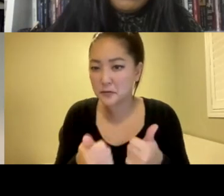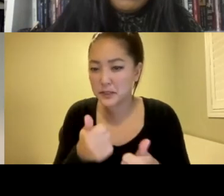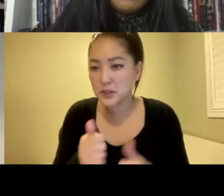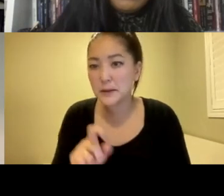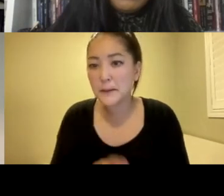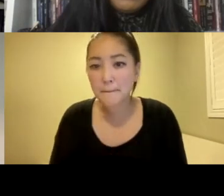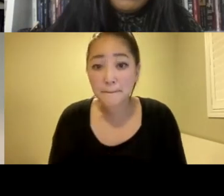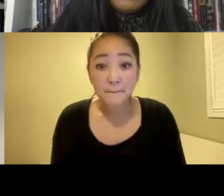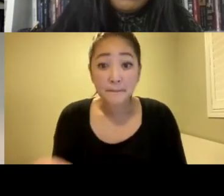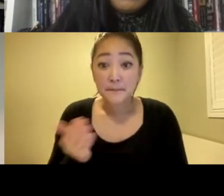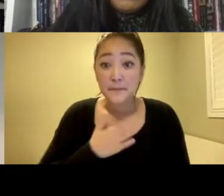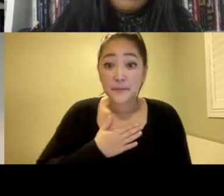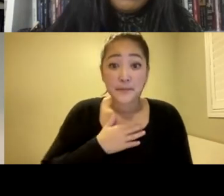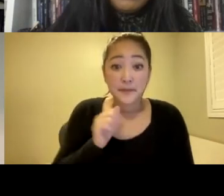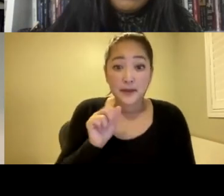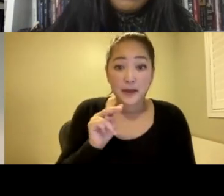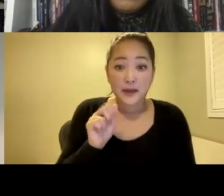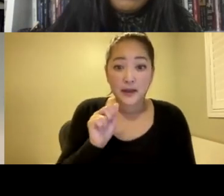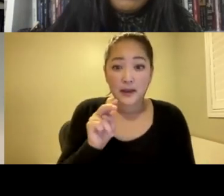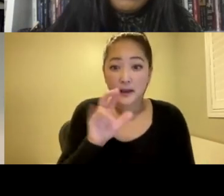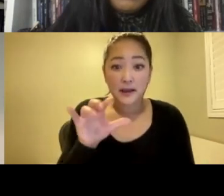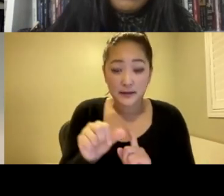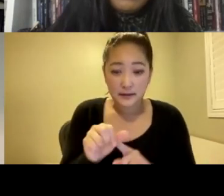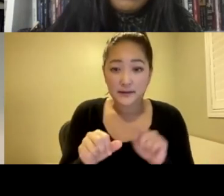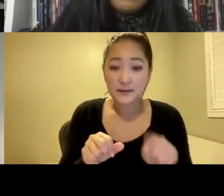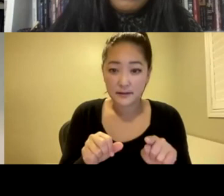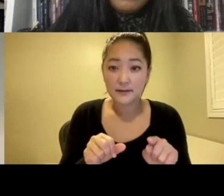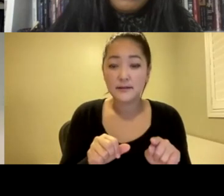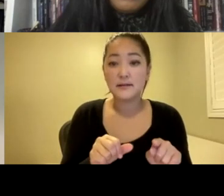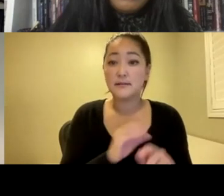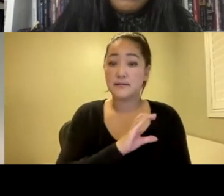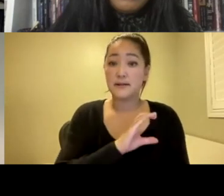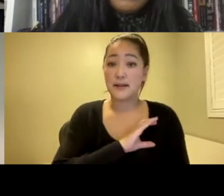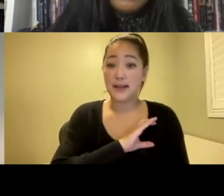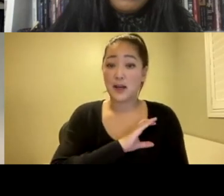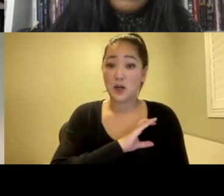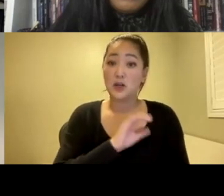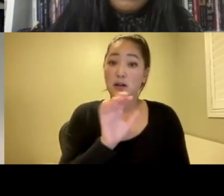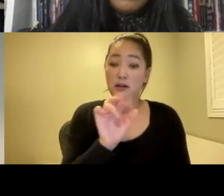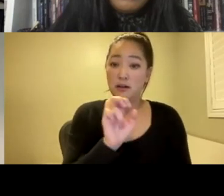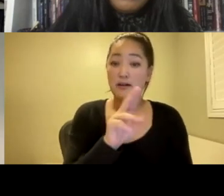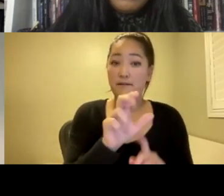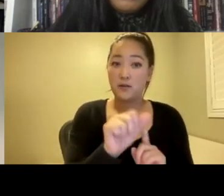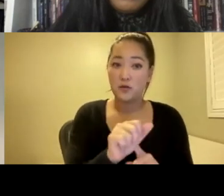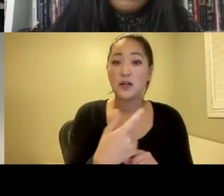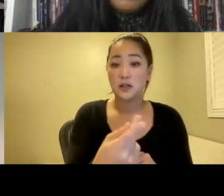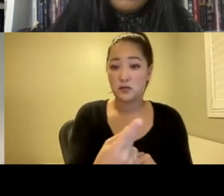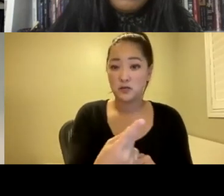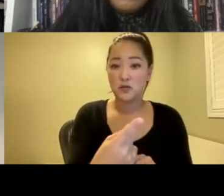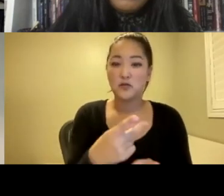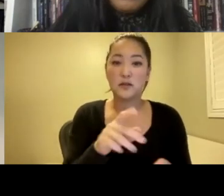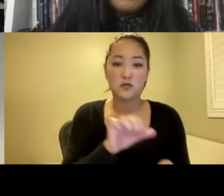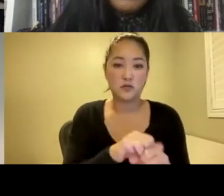I can say that, you know, the characters that Fiona and I have been working with as part of Mixed Up, you know, there are parts of us